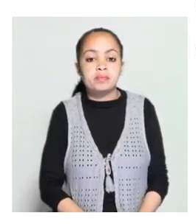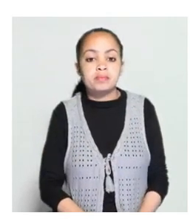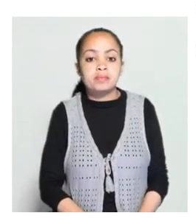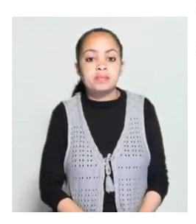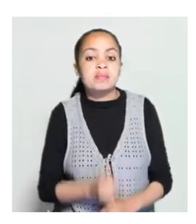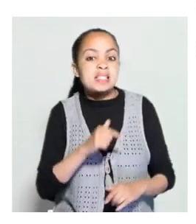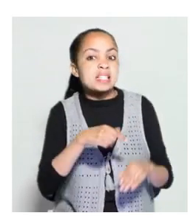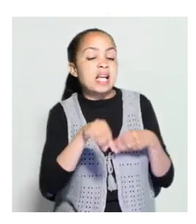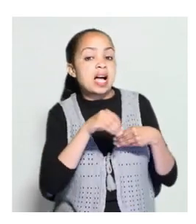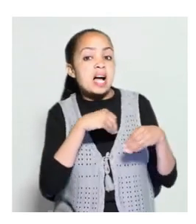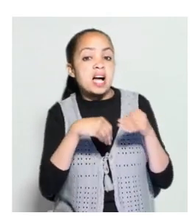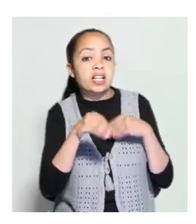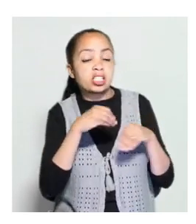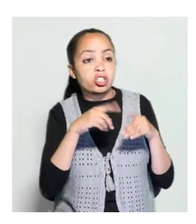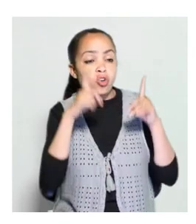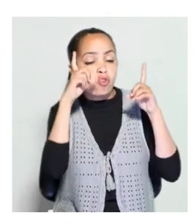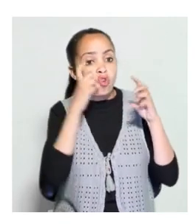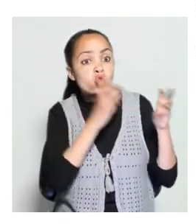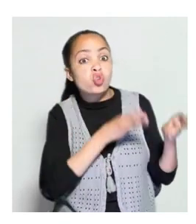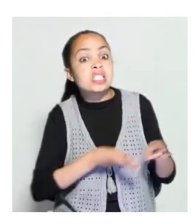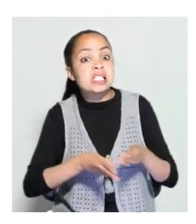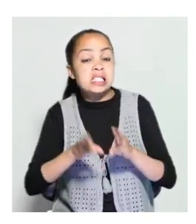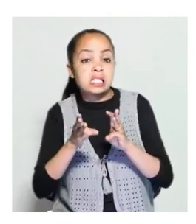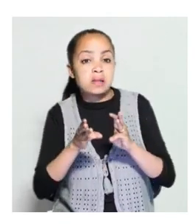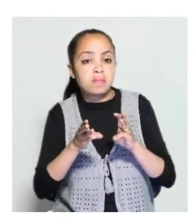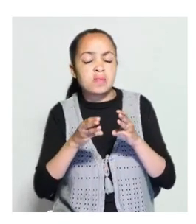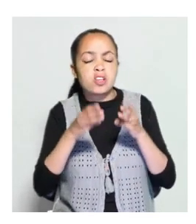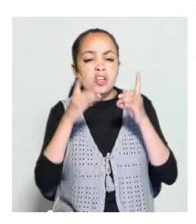In the action of photosystem